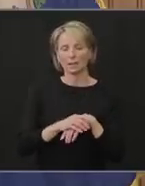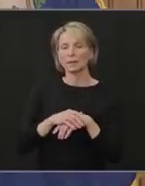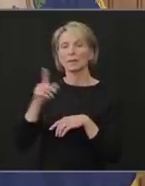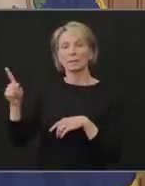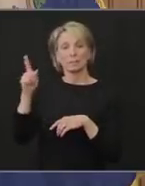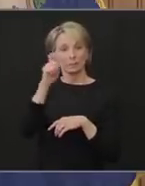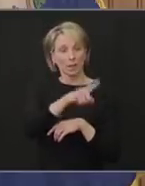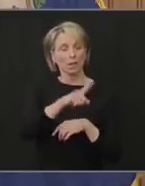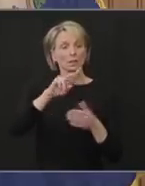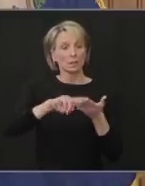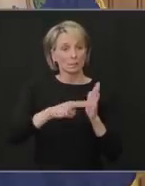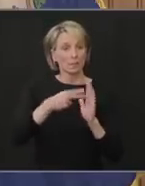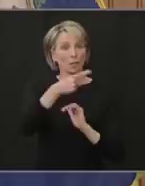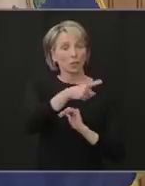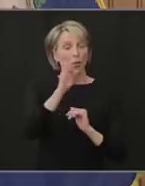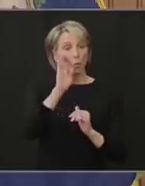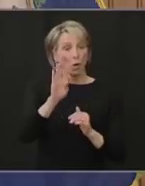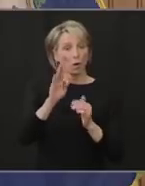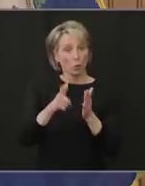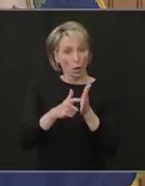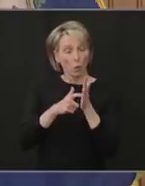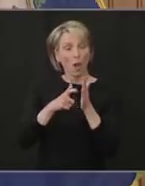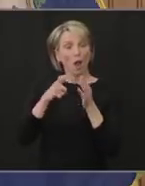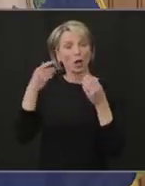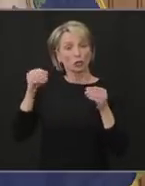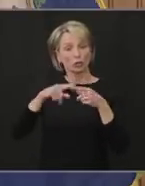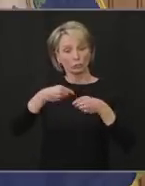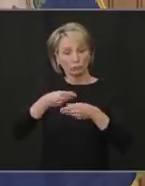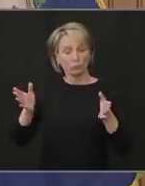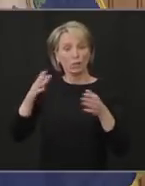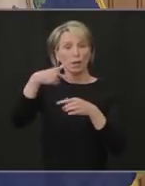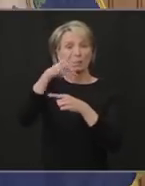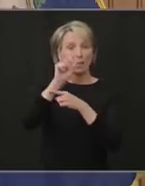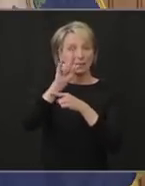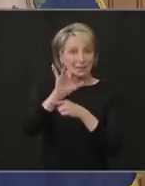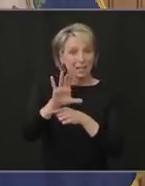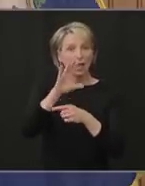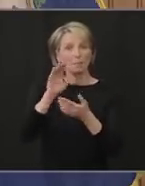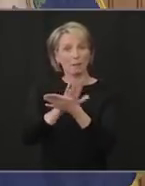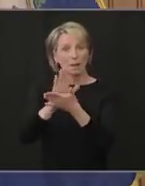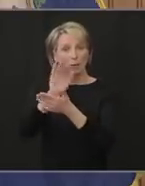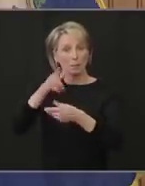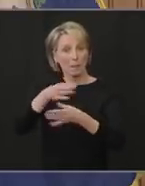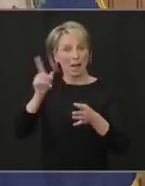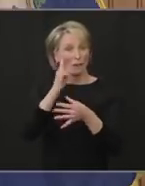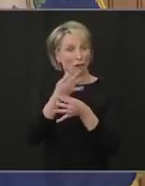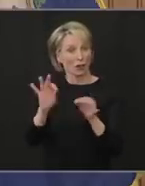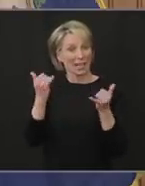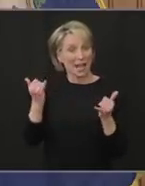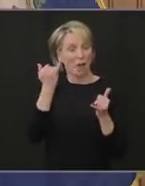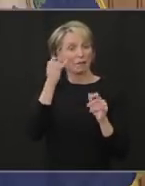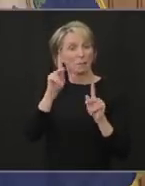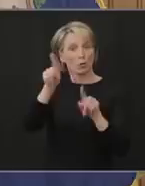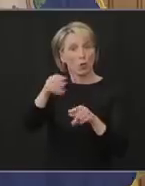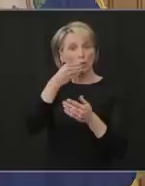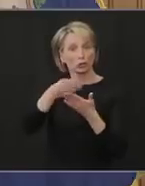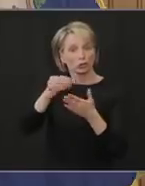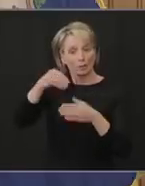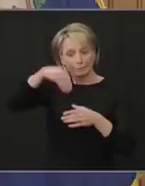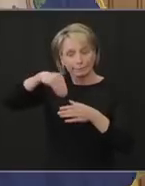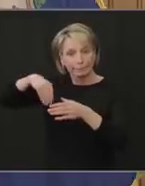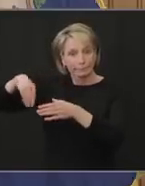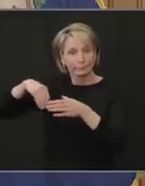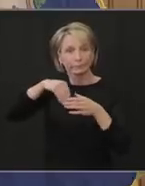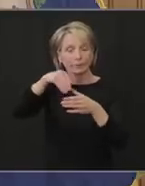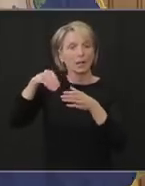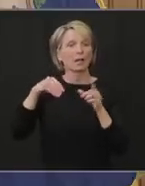stores to give paper or plastic for free during this time. I'd sure recommend they do that in terms of the paper bags, but let me